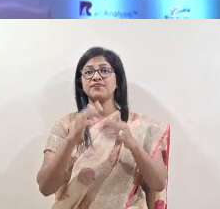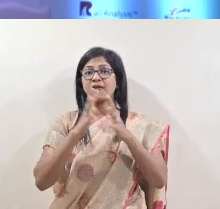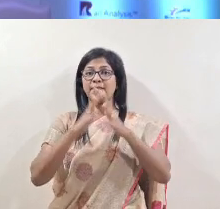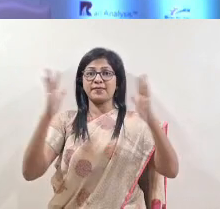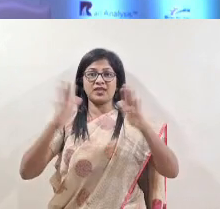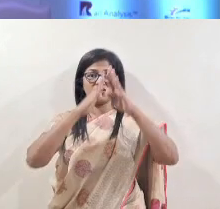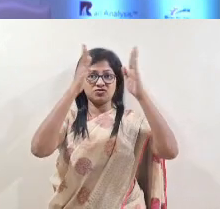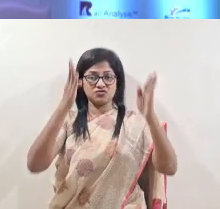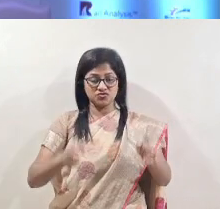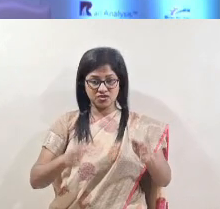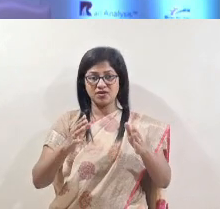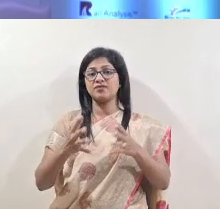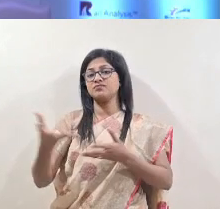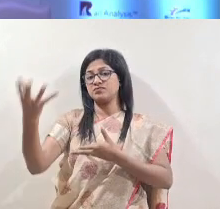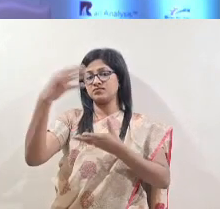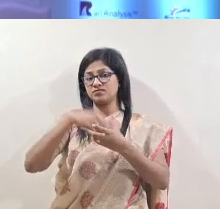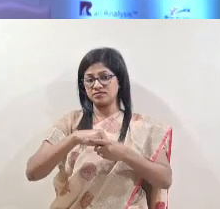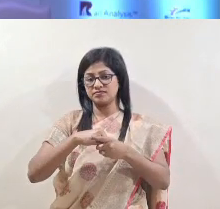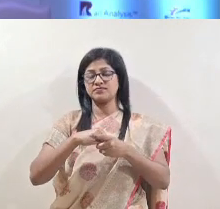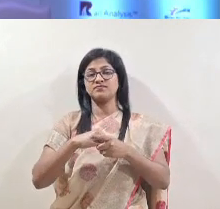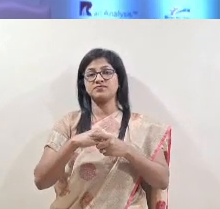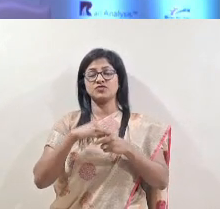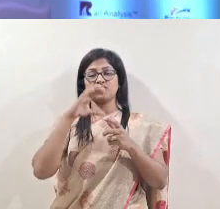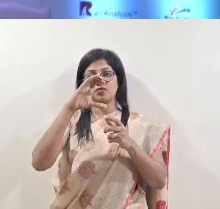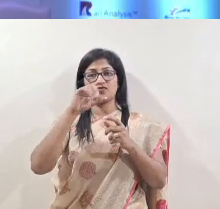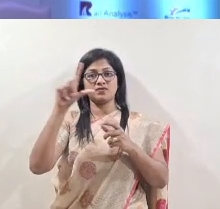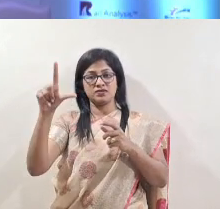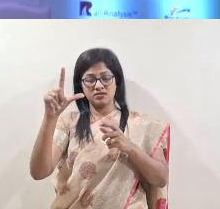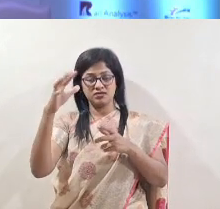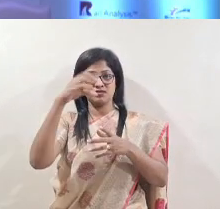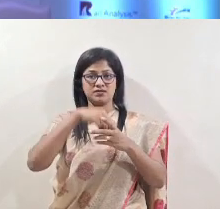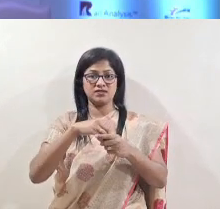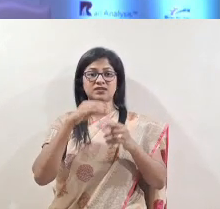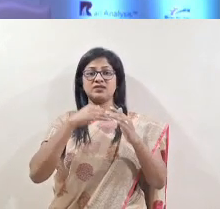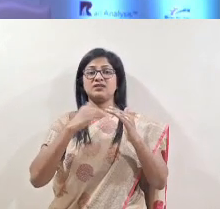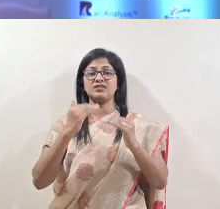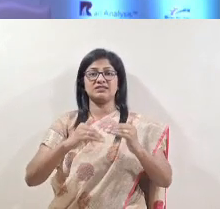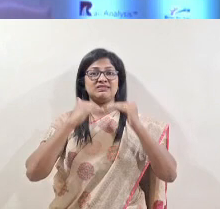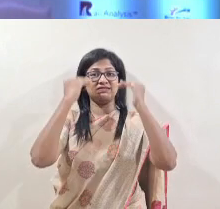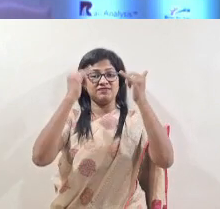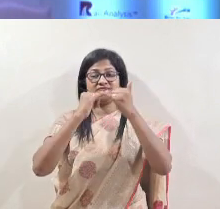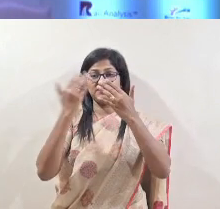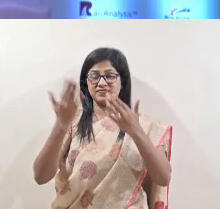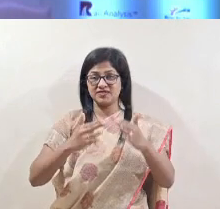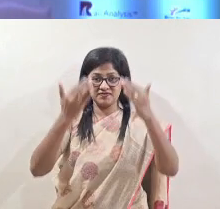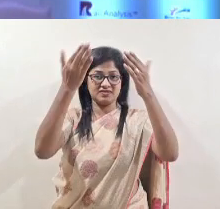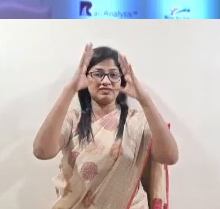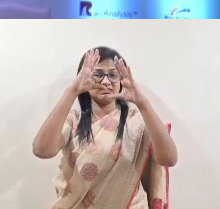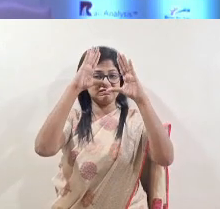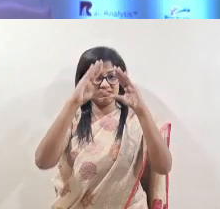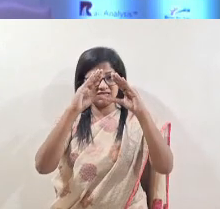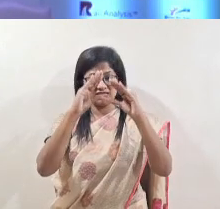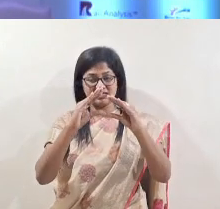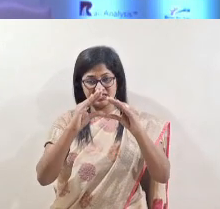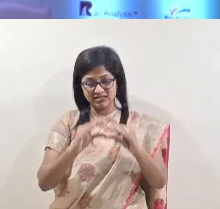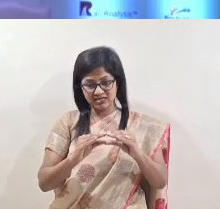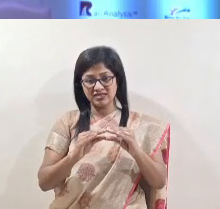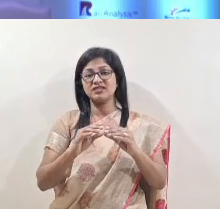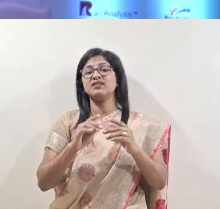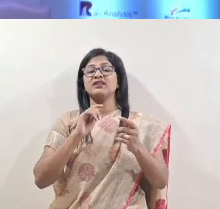shops that were included in the concourse level, the level of service reduced, and with the also with the change